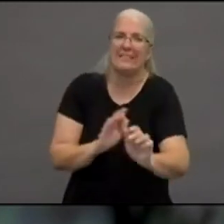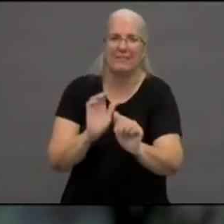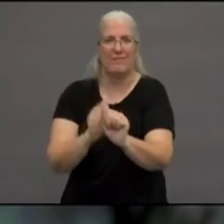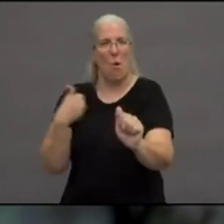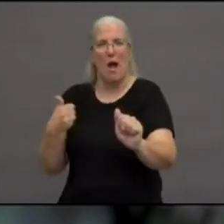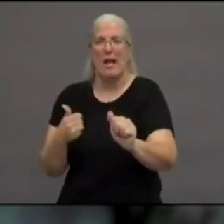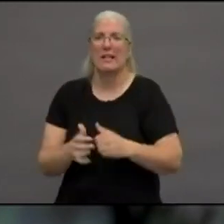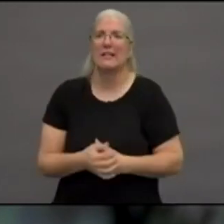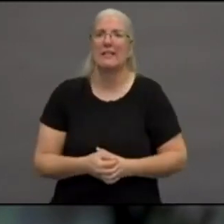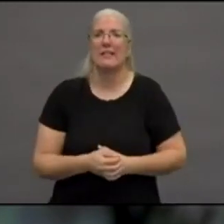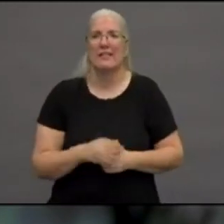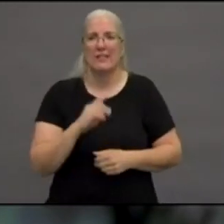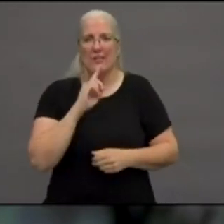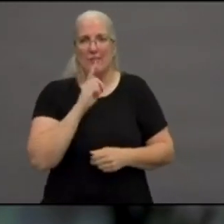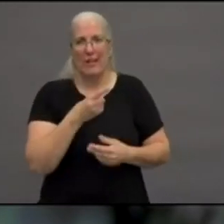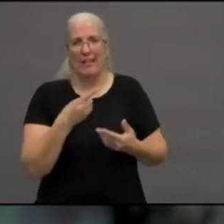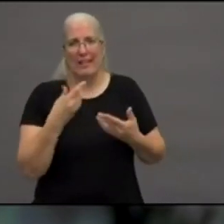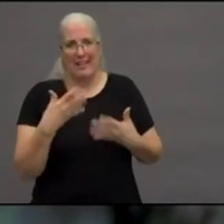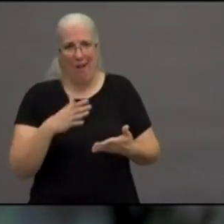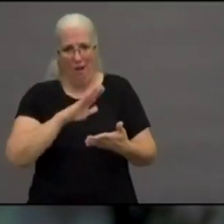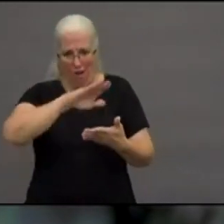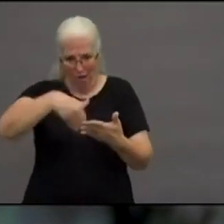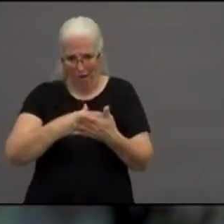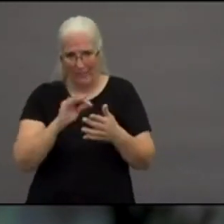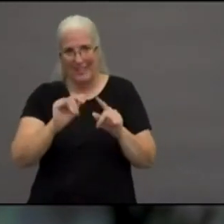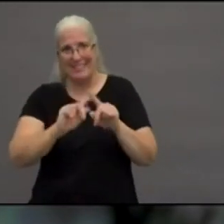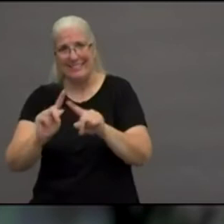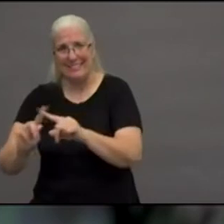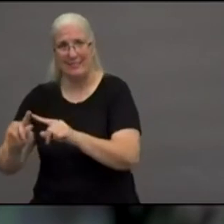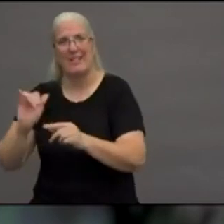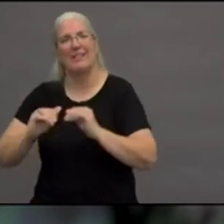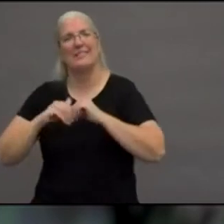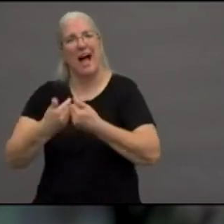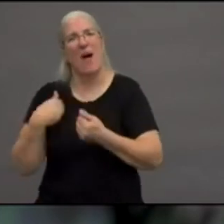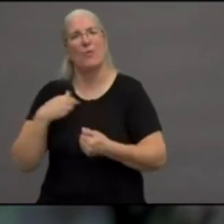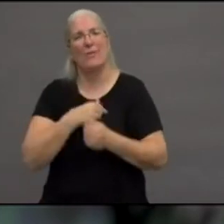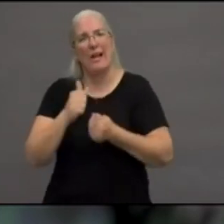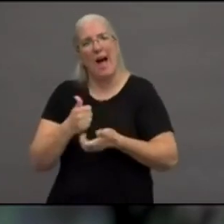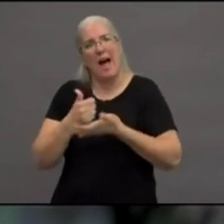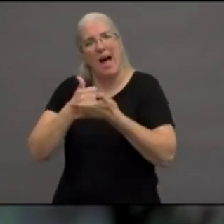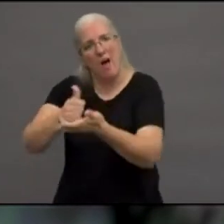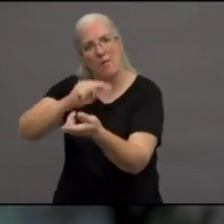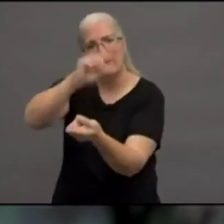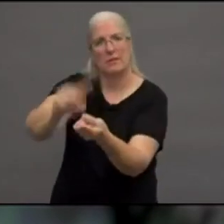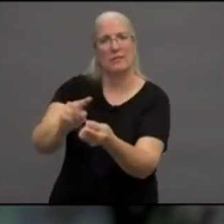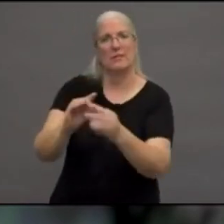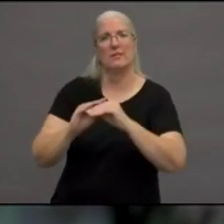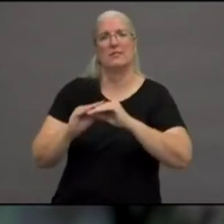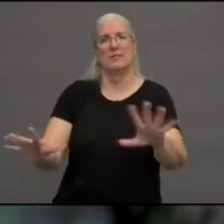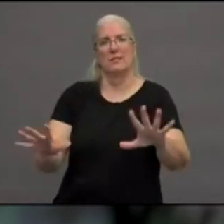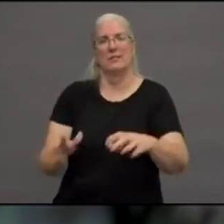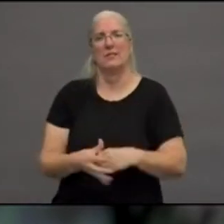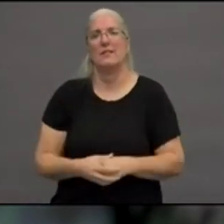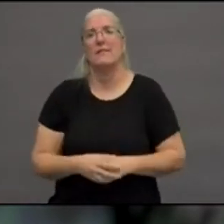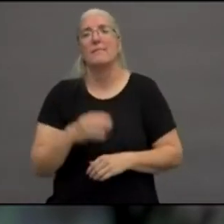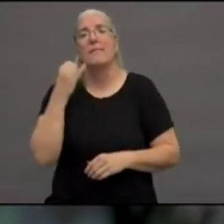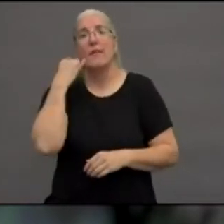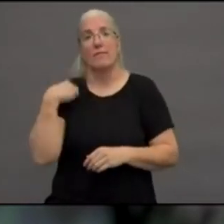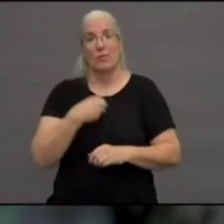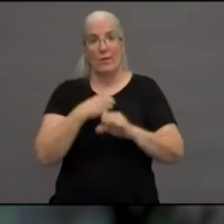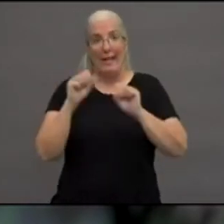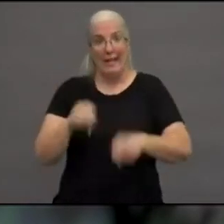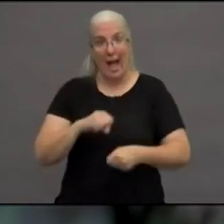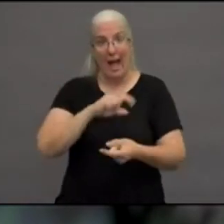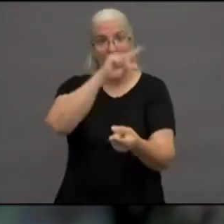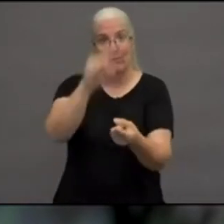of us to decrease the spread. And by decreasing the spread, we are decreasing our